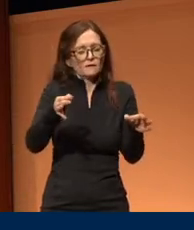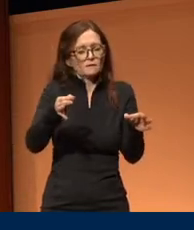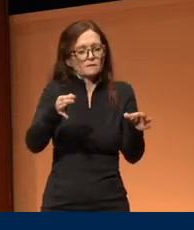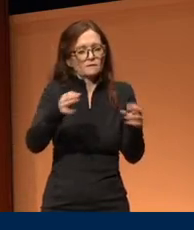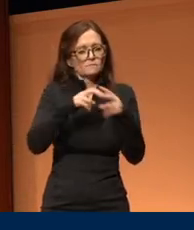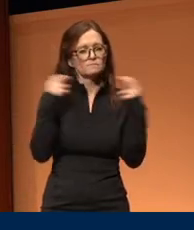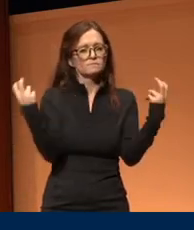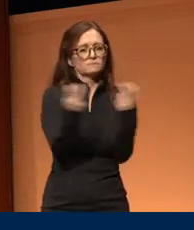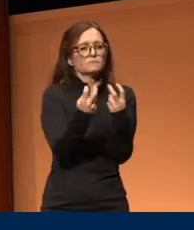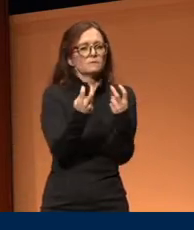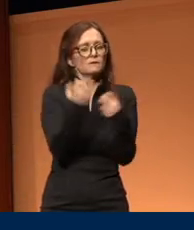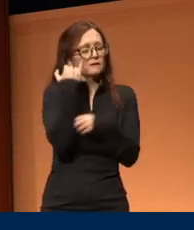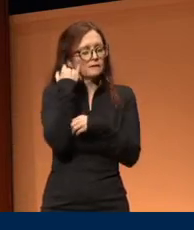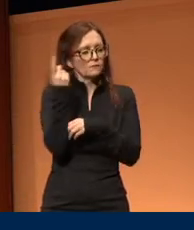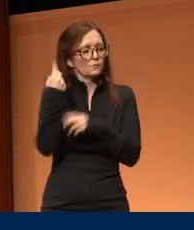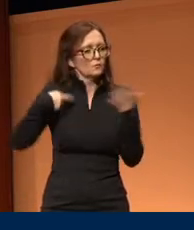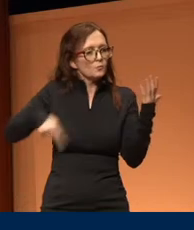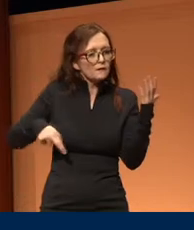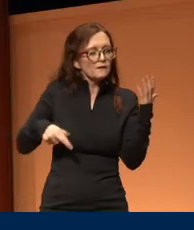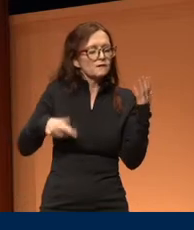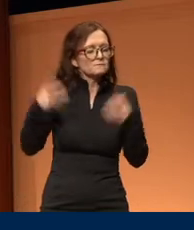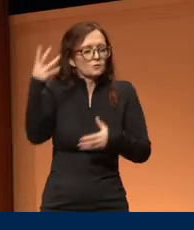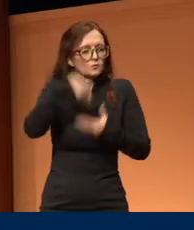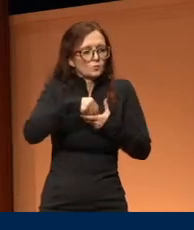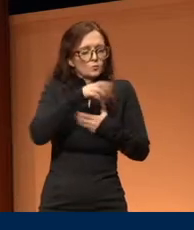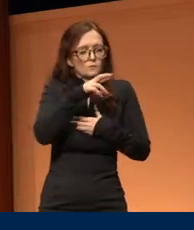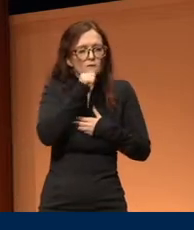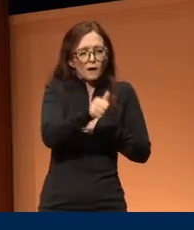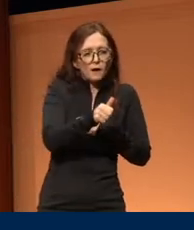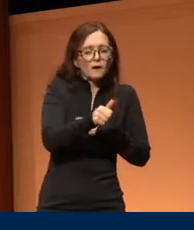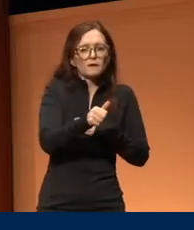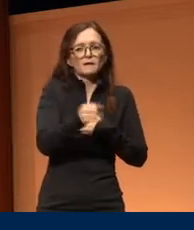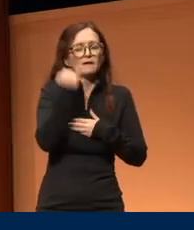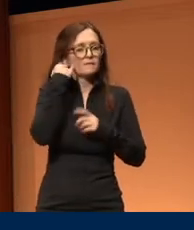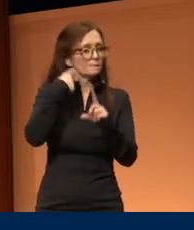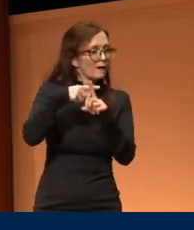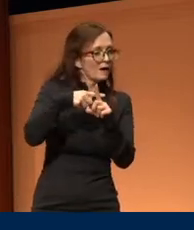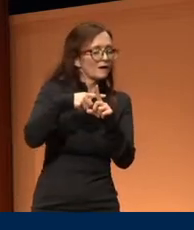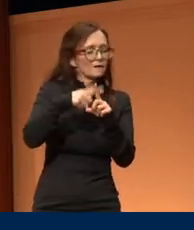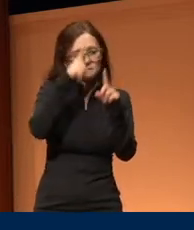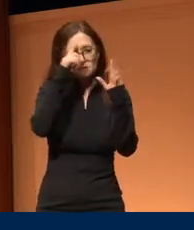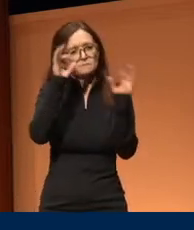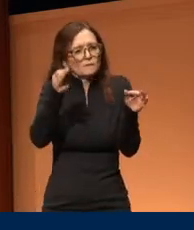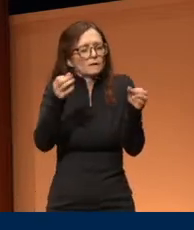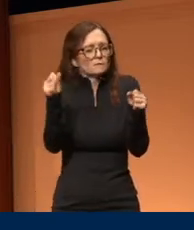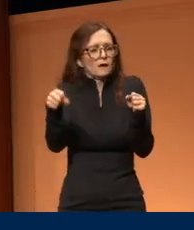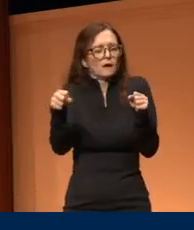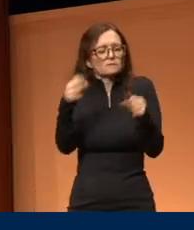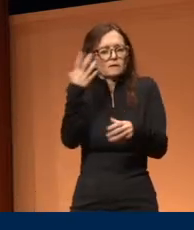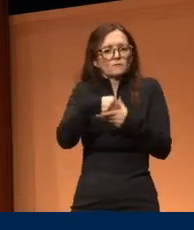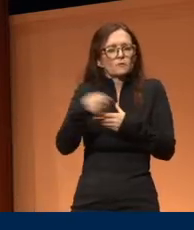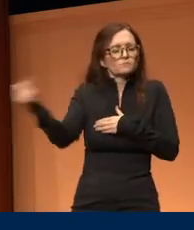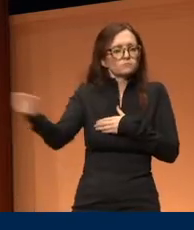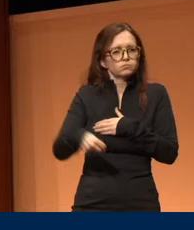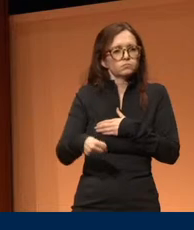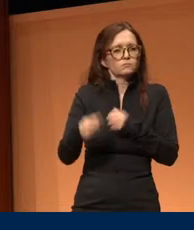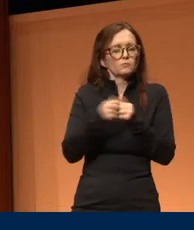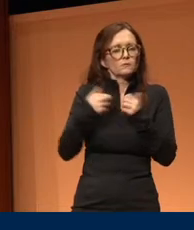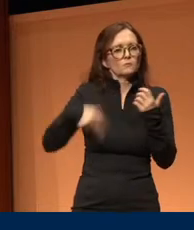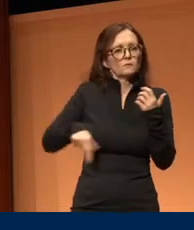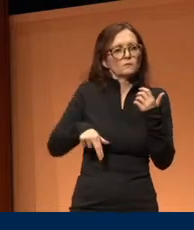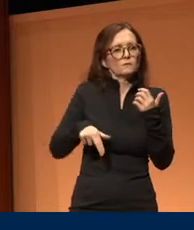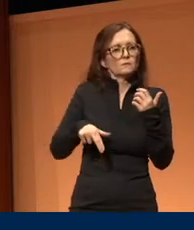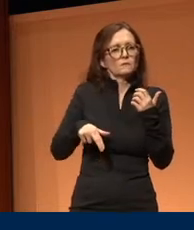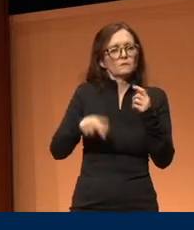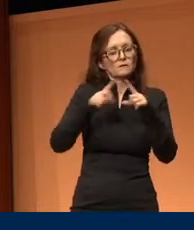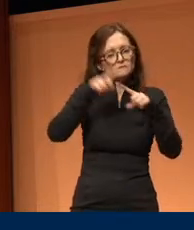religious leaders or not? Is that part of the Republican conversation? And we decided, of course it is, and so we brought them in, and we had the whole